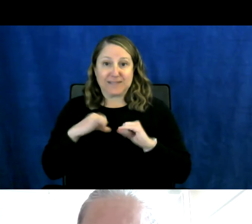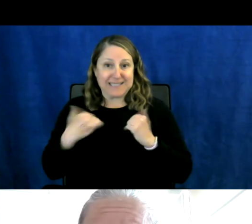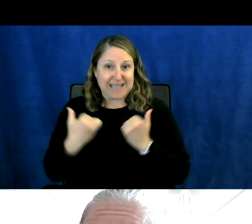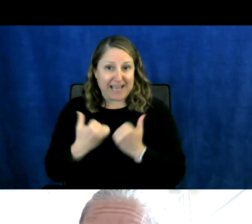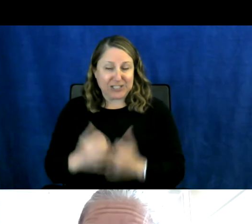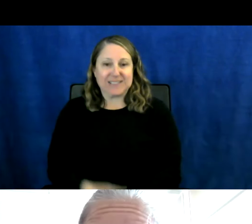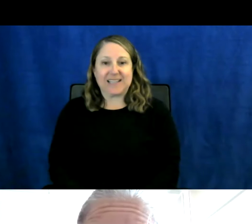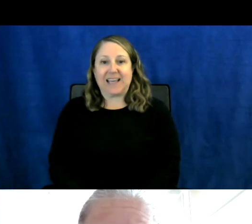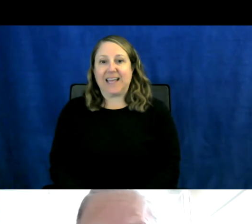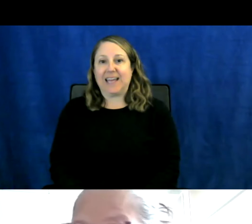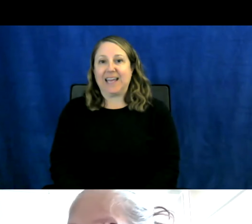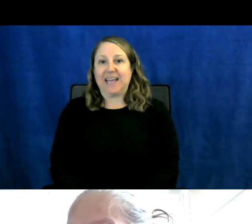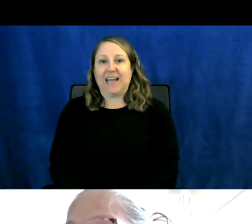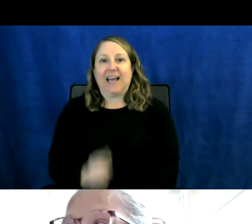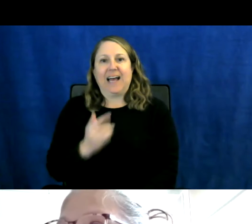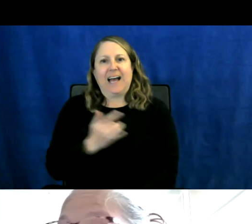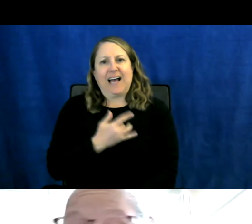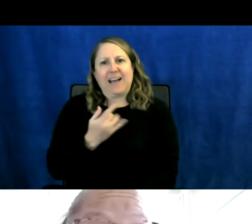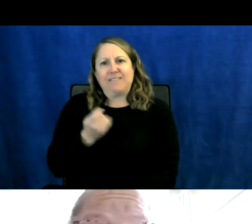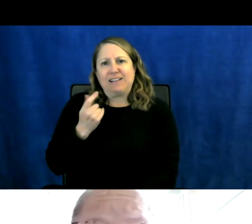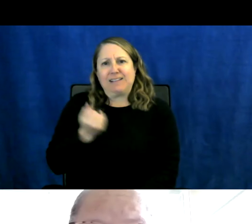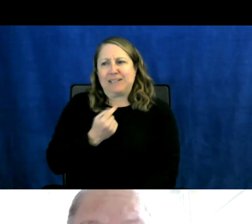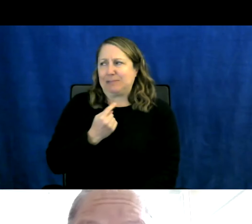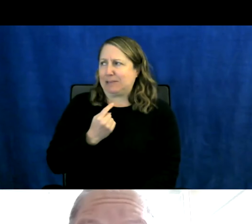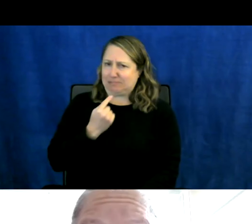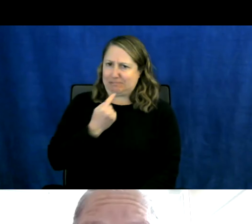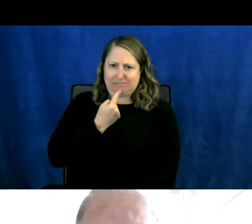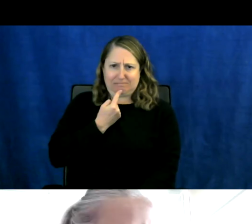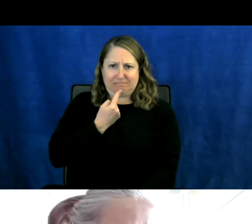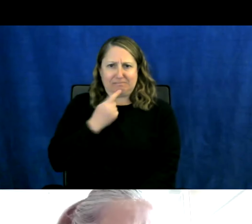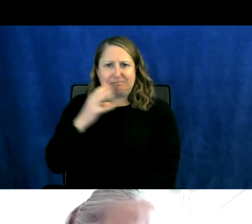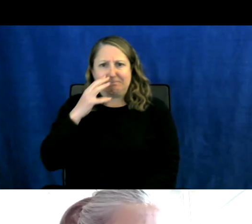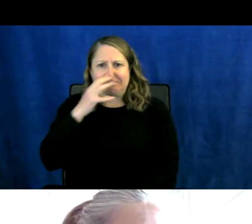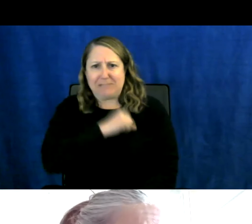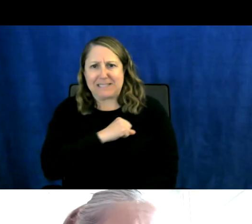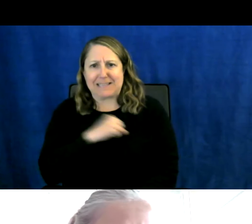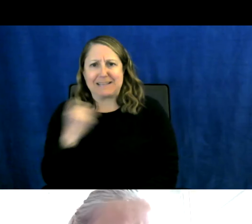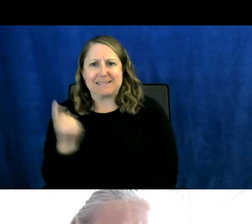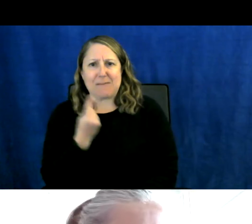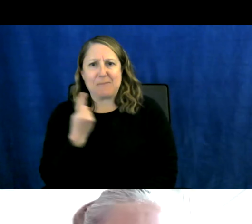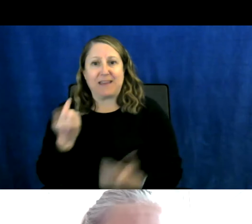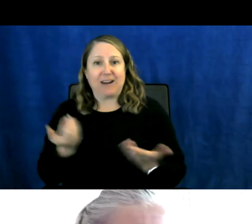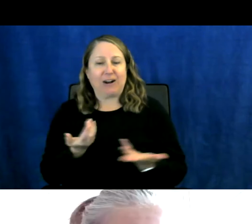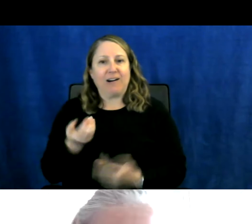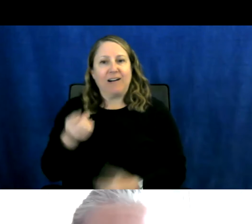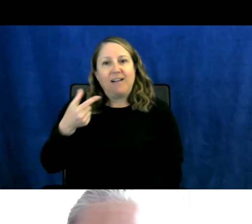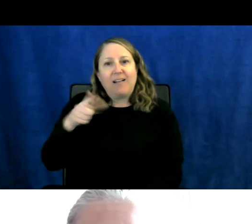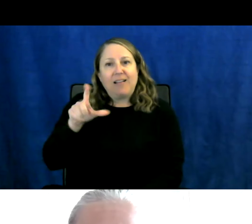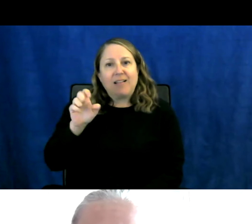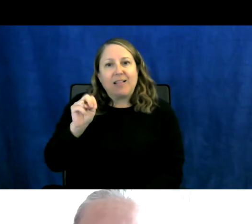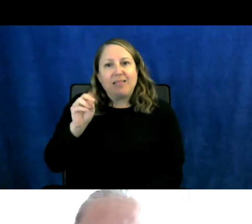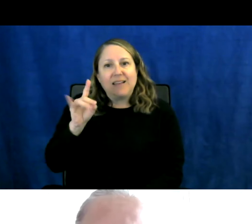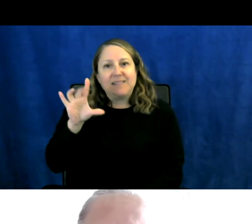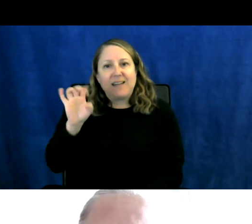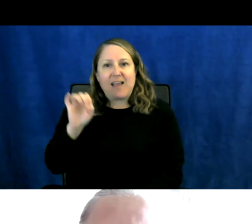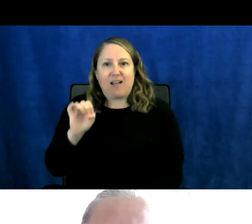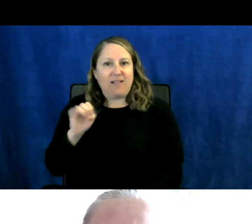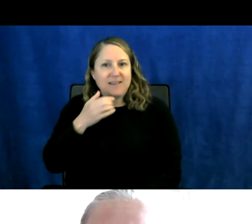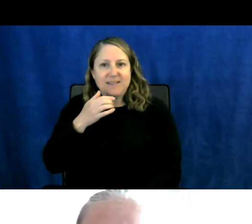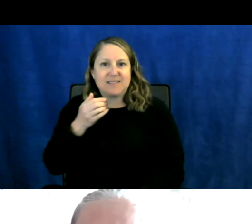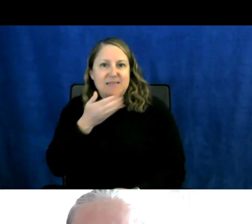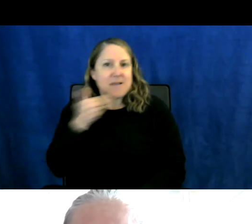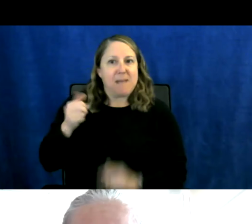of FOMO today, fear of missing out, because I hear that Glendale is just the place to be today for